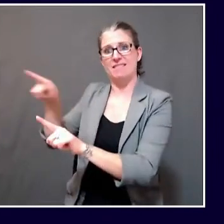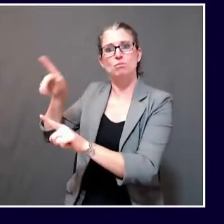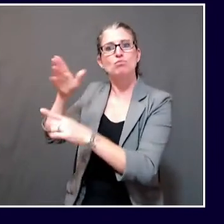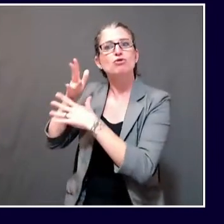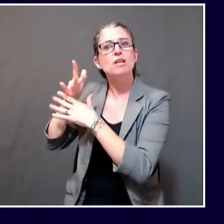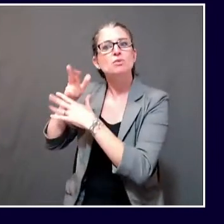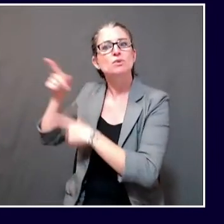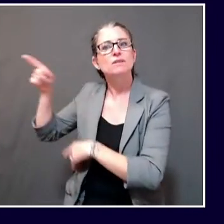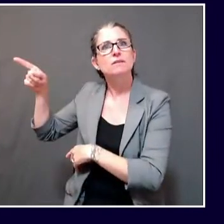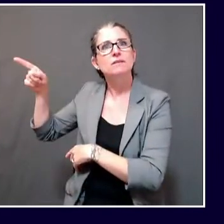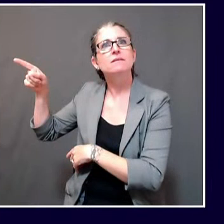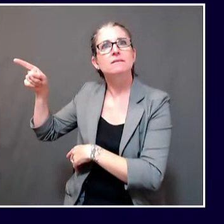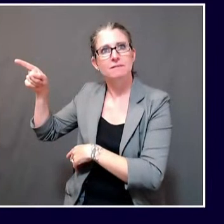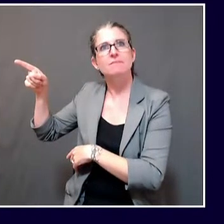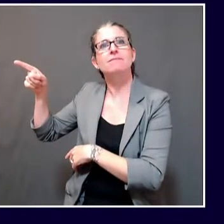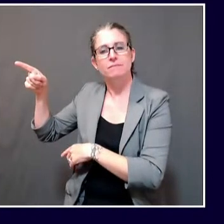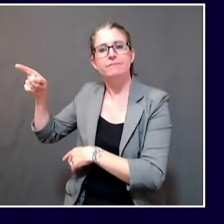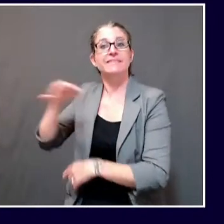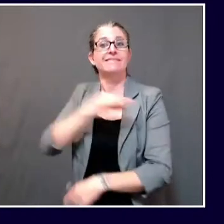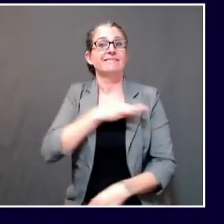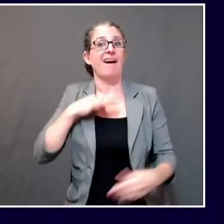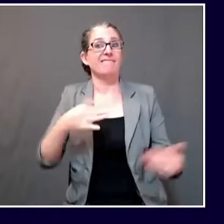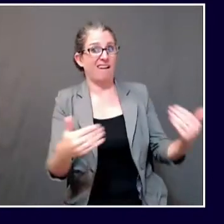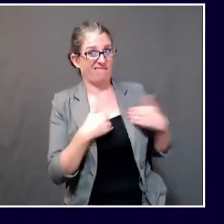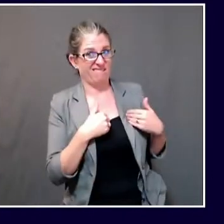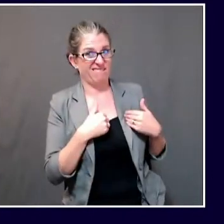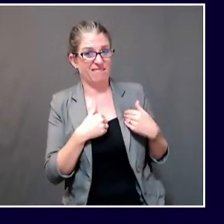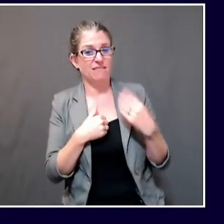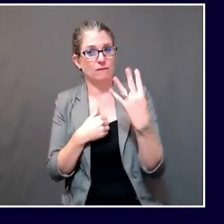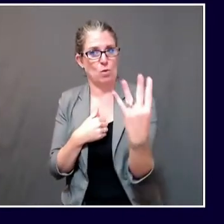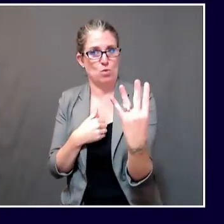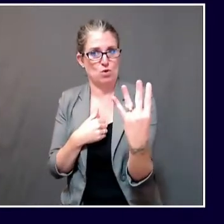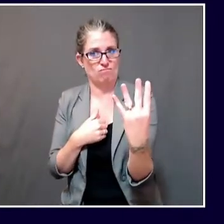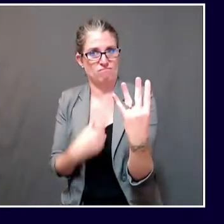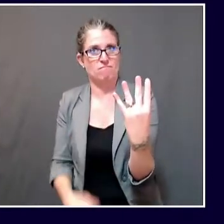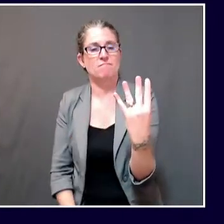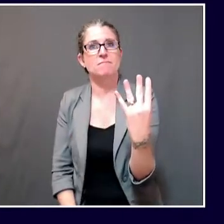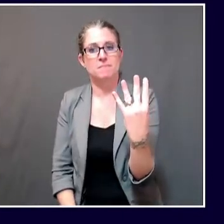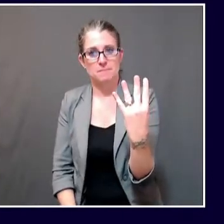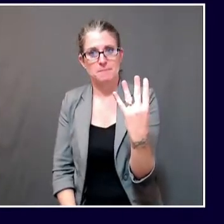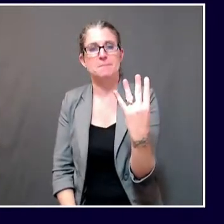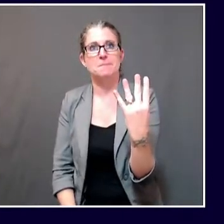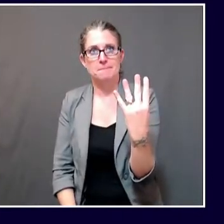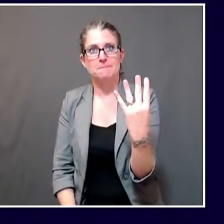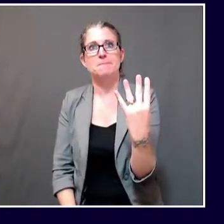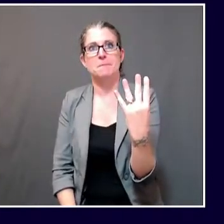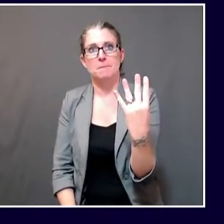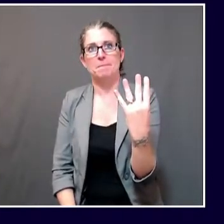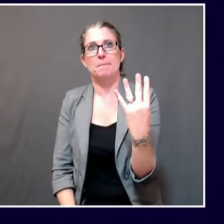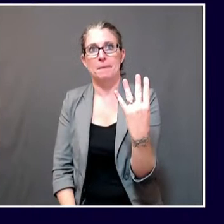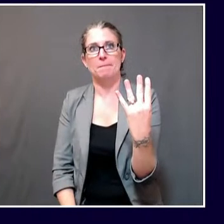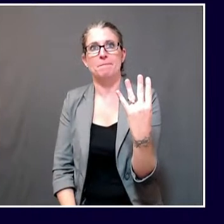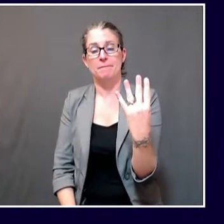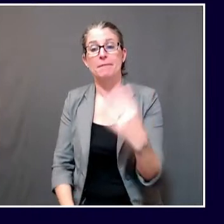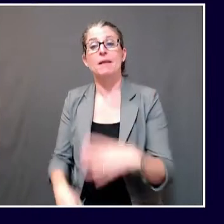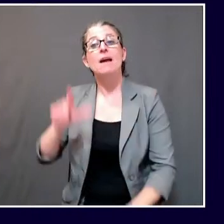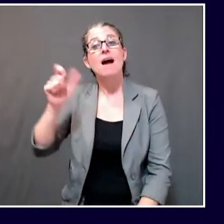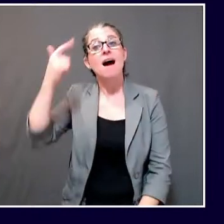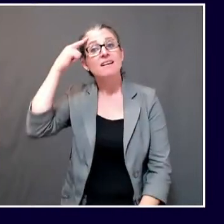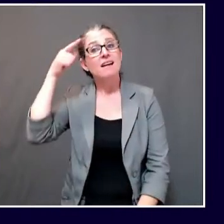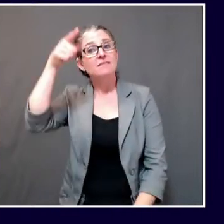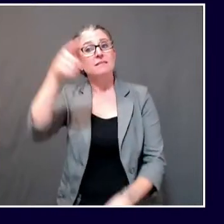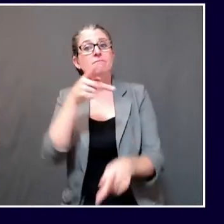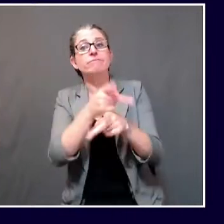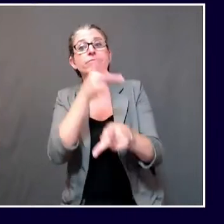members. We've also opened an epidemiological investigation into the Kids Count Childcare Center in